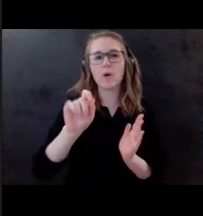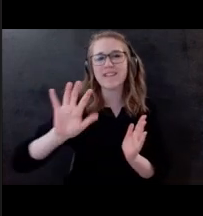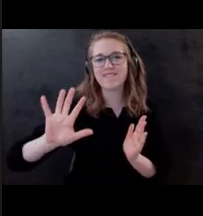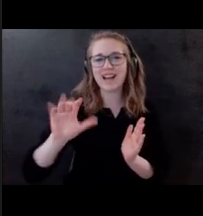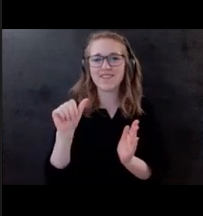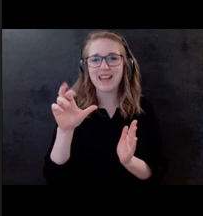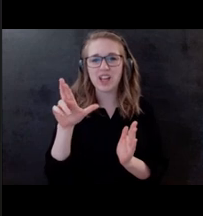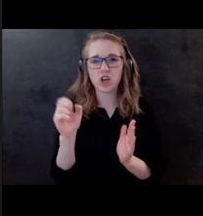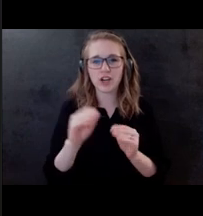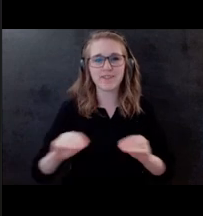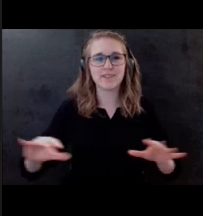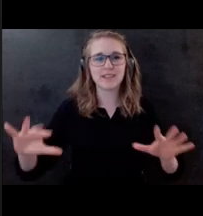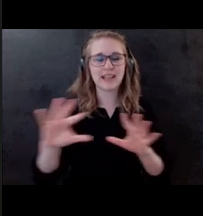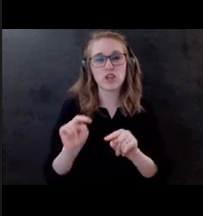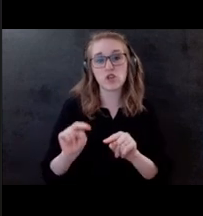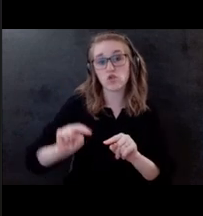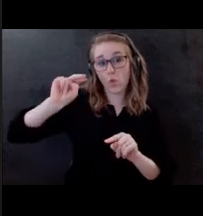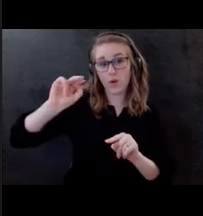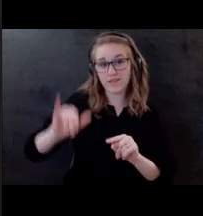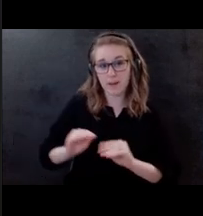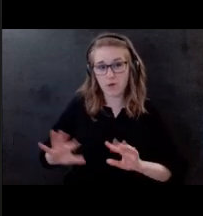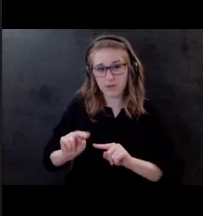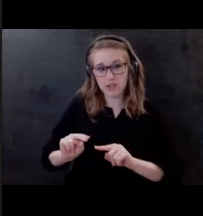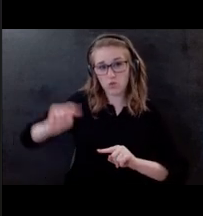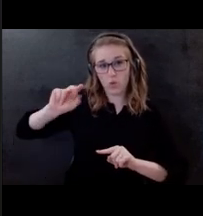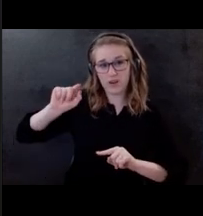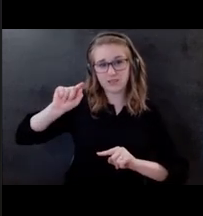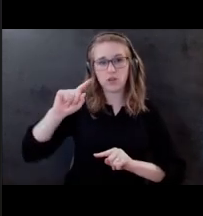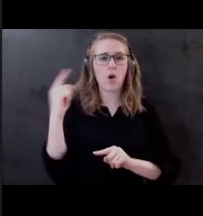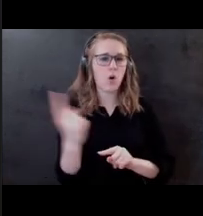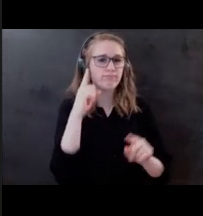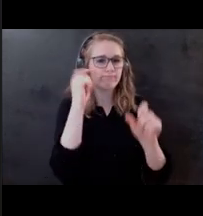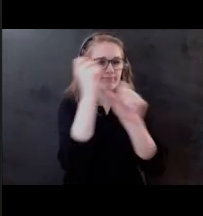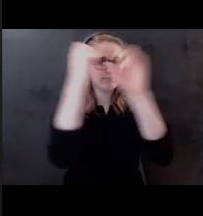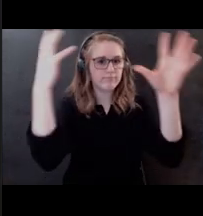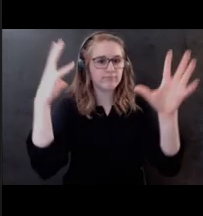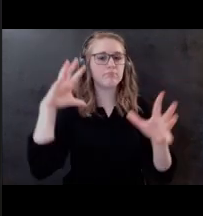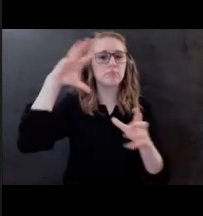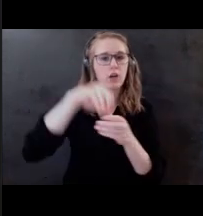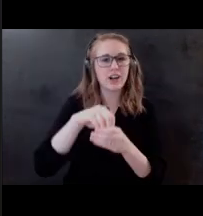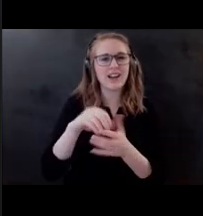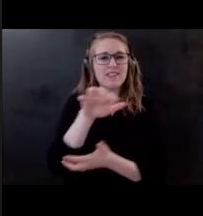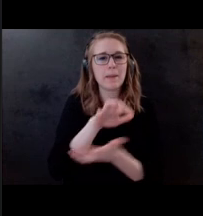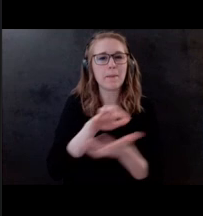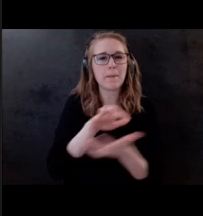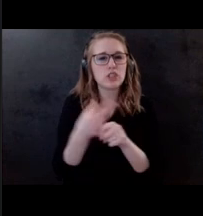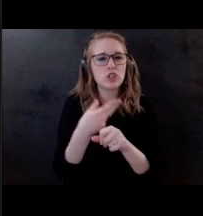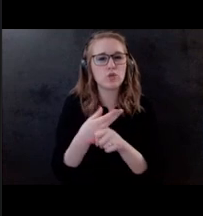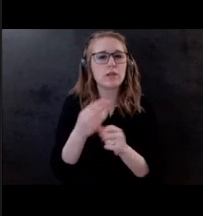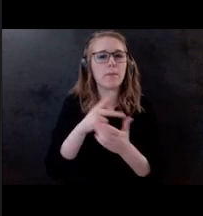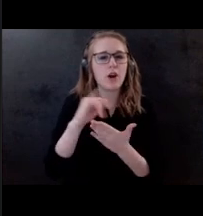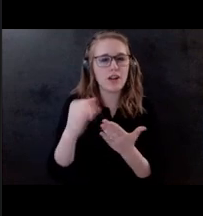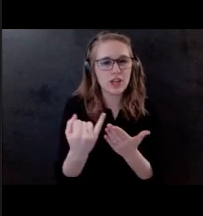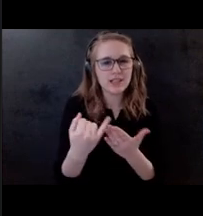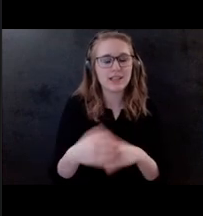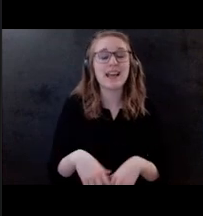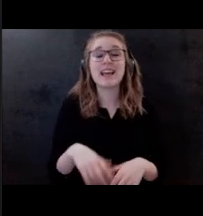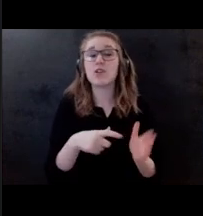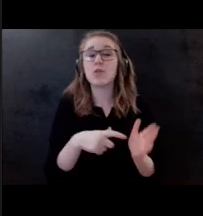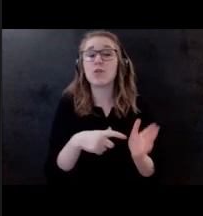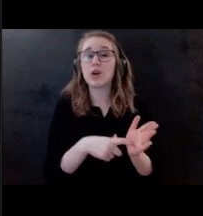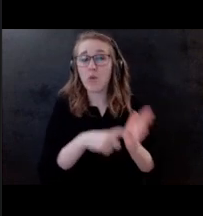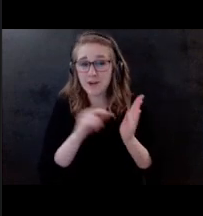the north of the property was always envisioned to be part of the mixed-use project, and as a requirement, if